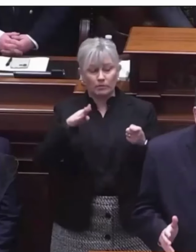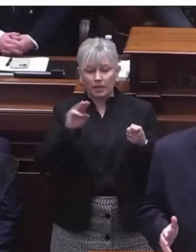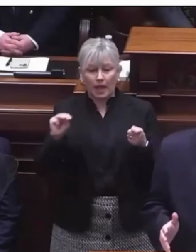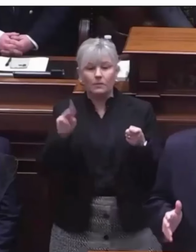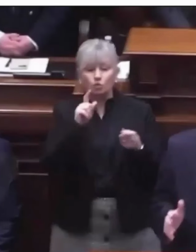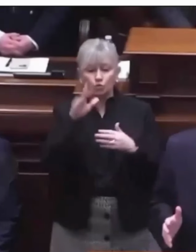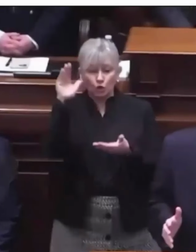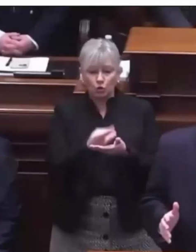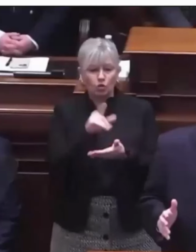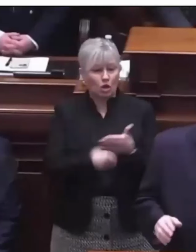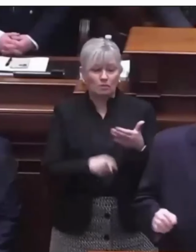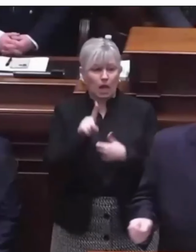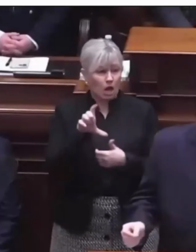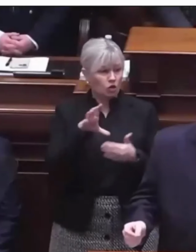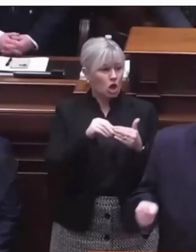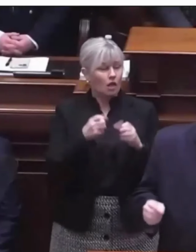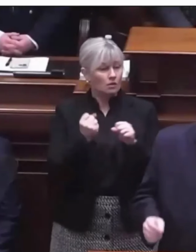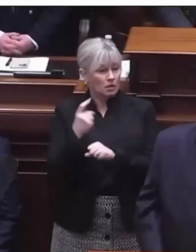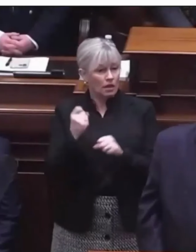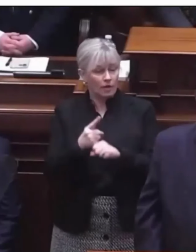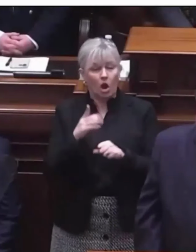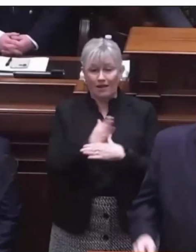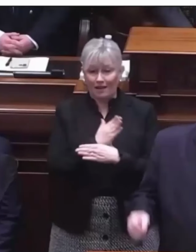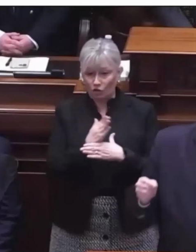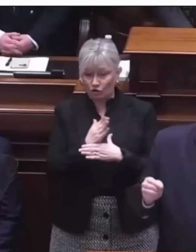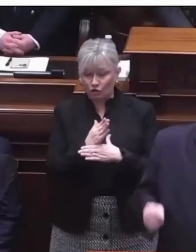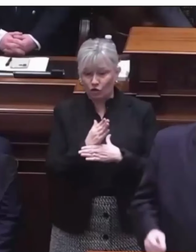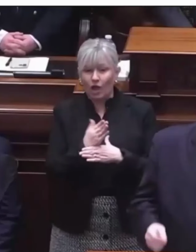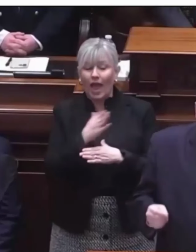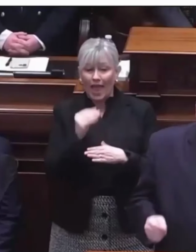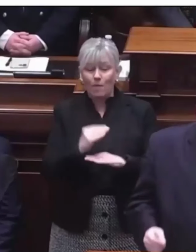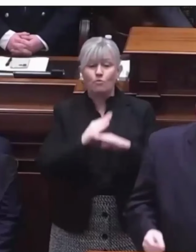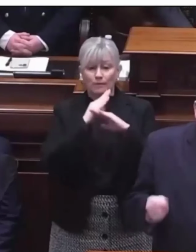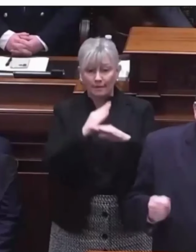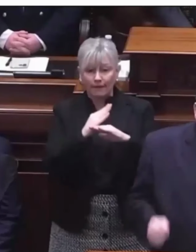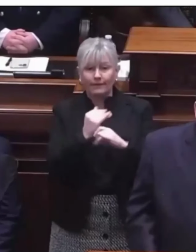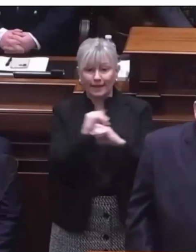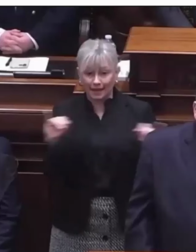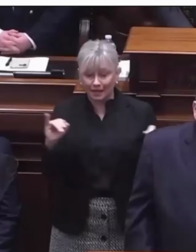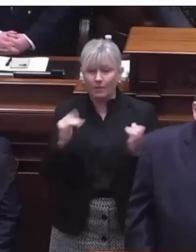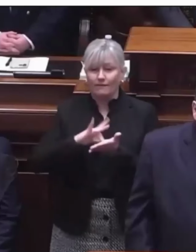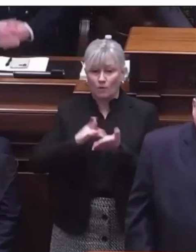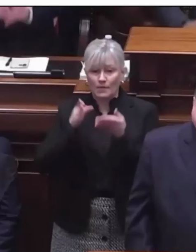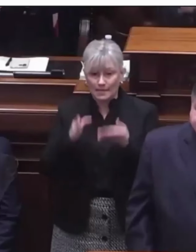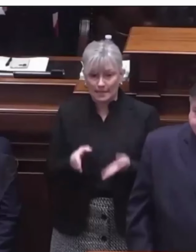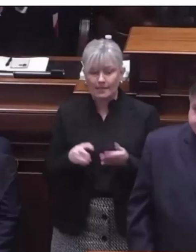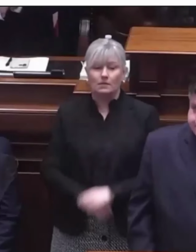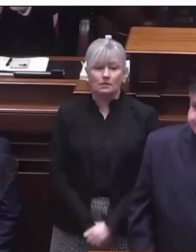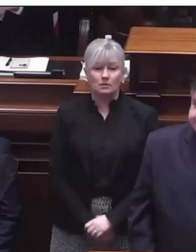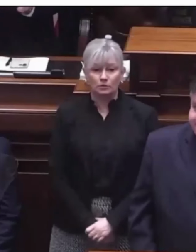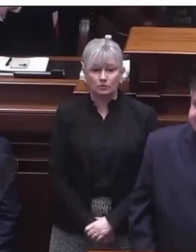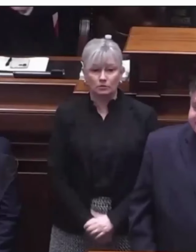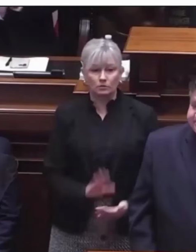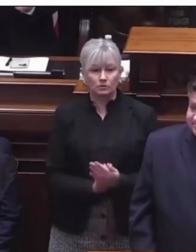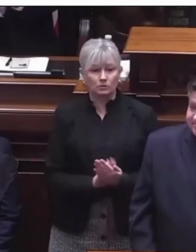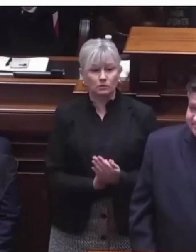Illinois patients by hundreds of dollars per year on average, and protect independent pharmacists.